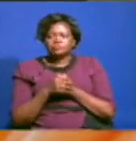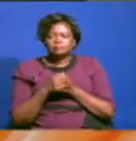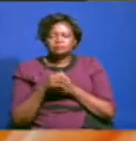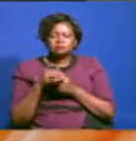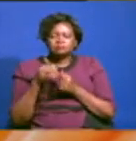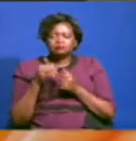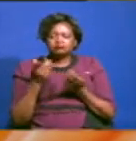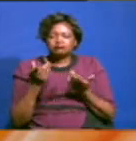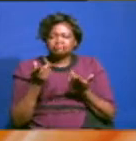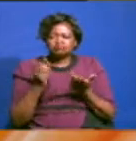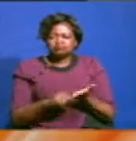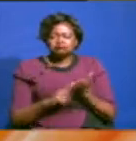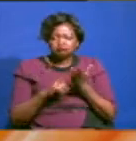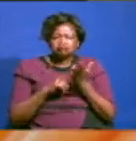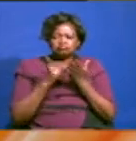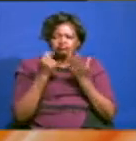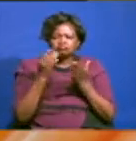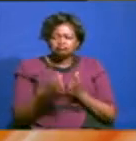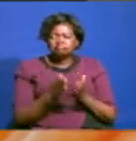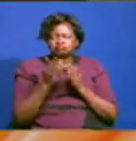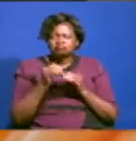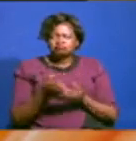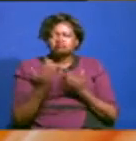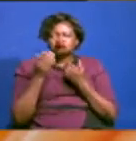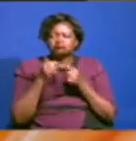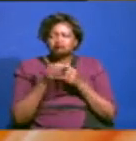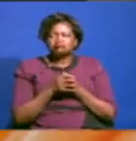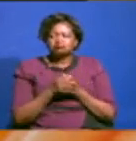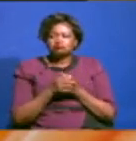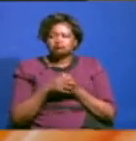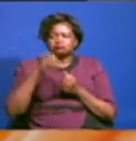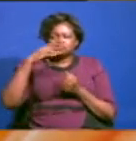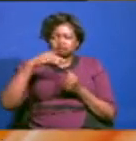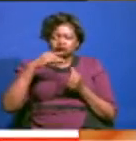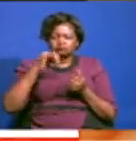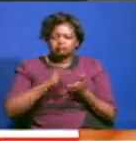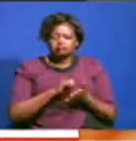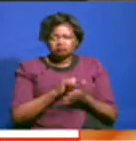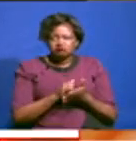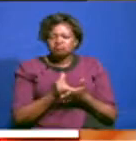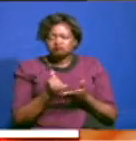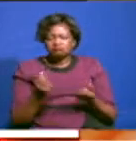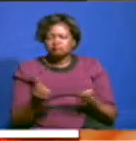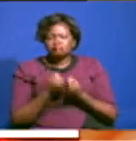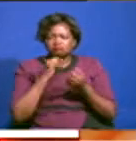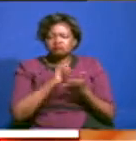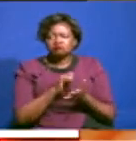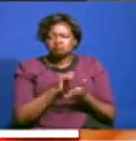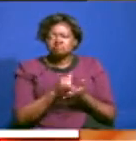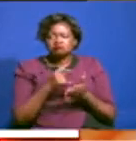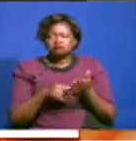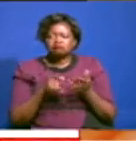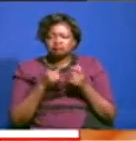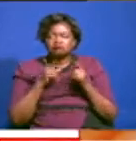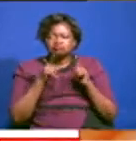are deliberating on ways to fast-track uptake electric motors. It has emerged that inadequate charging ports is to